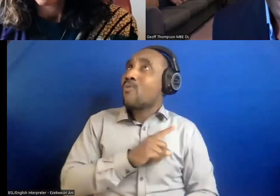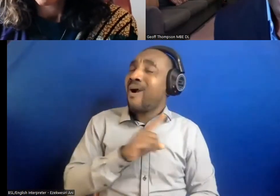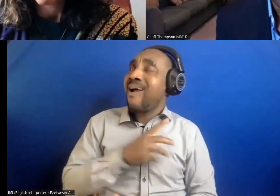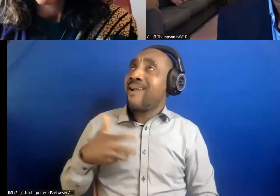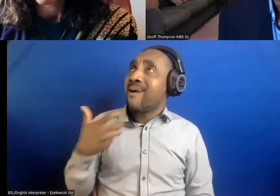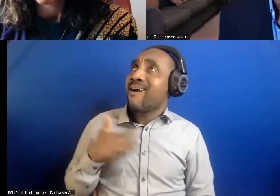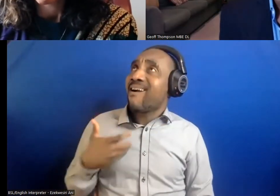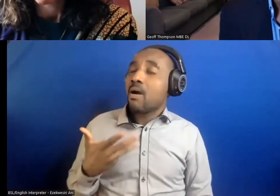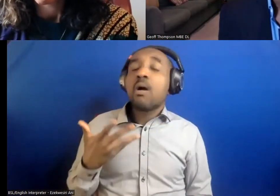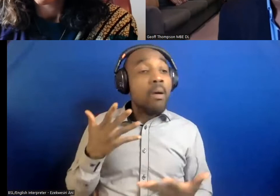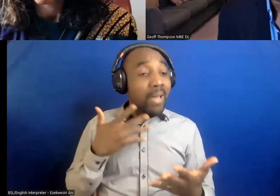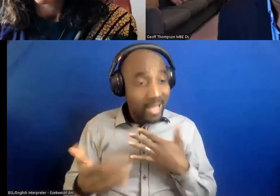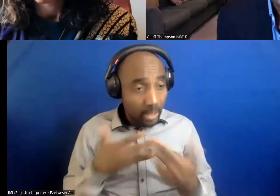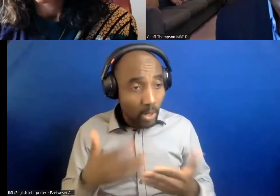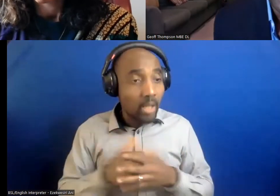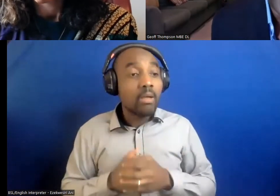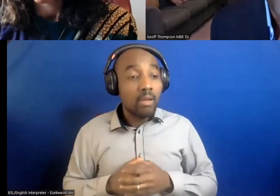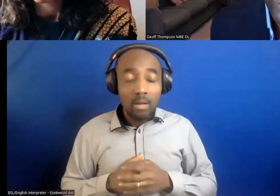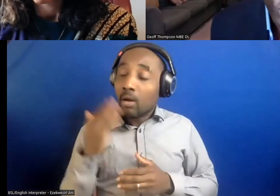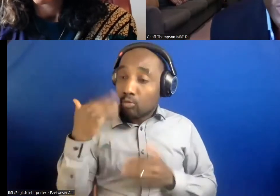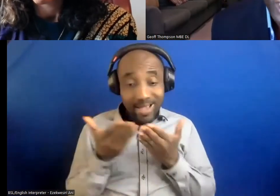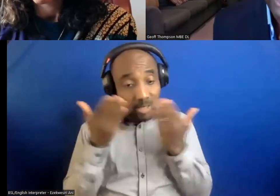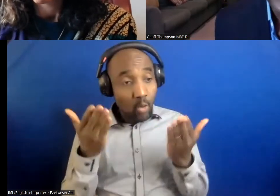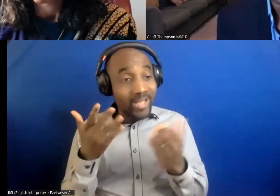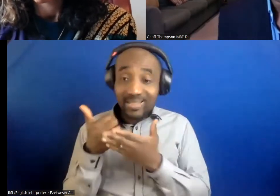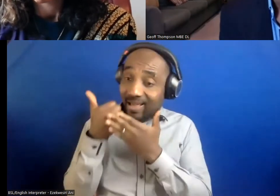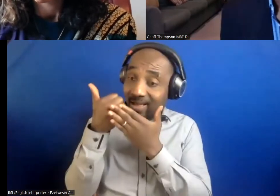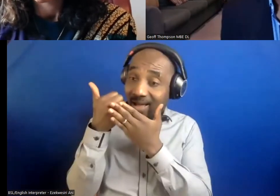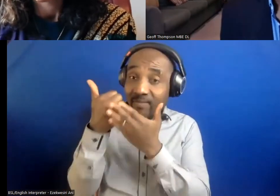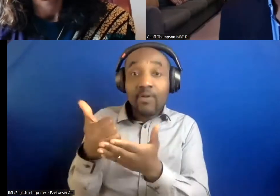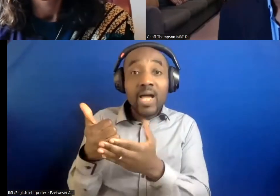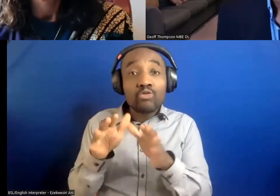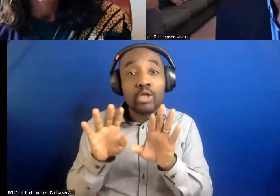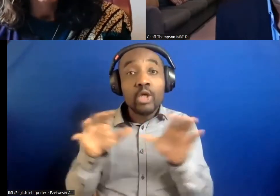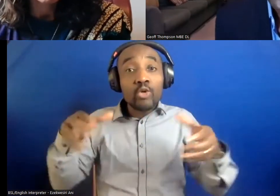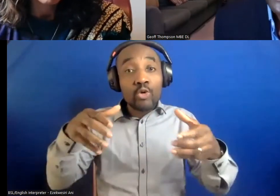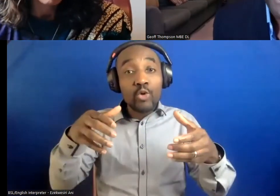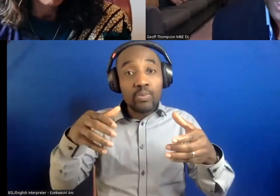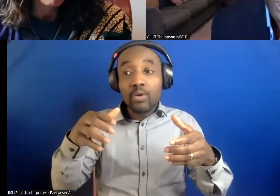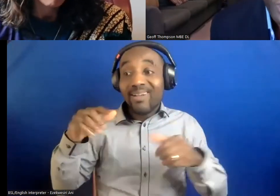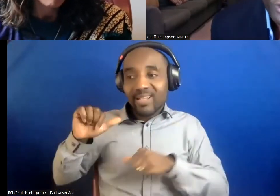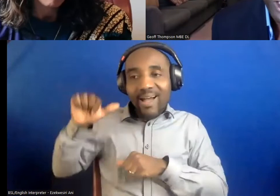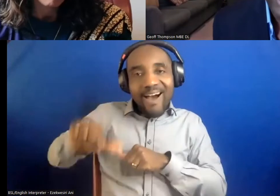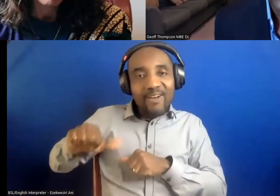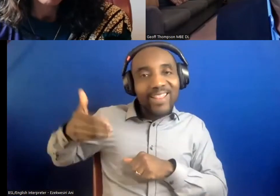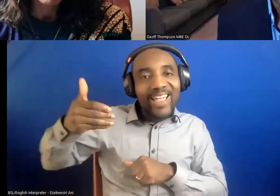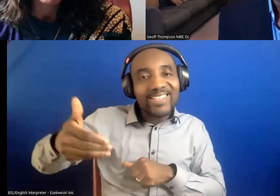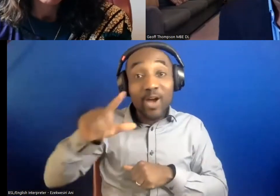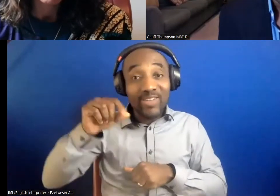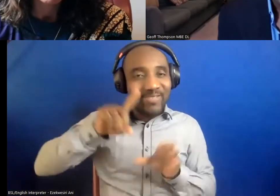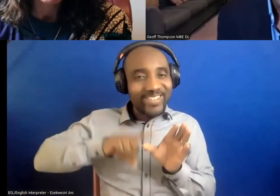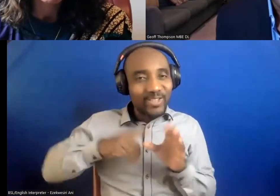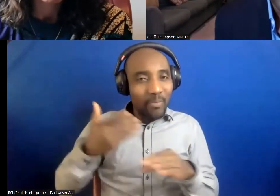much in the Racial Equality Advisory Group that led to Sporting Equals being the legacy of those 11 years, something that I'm always